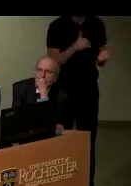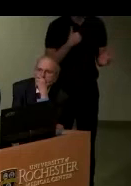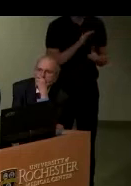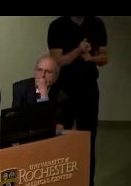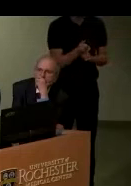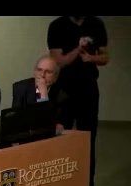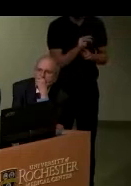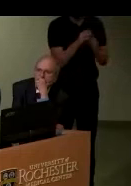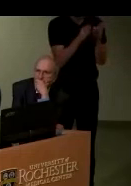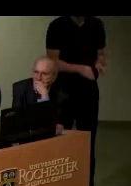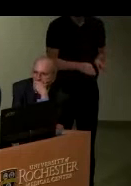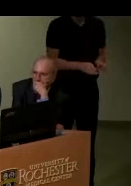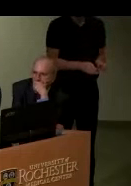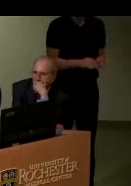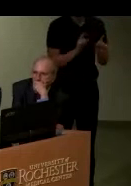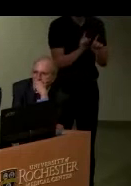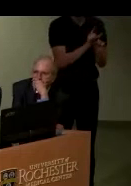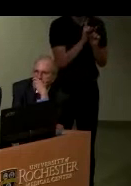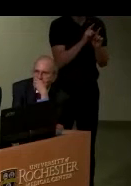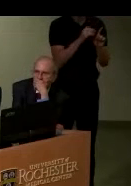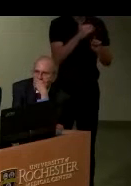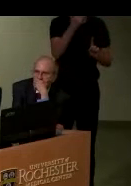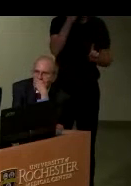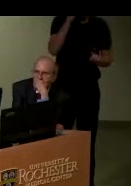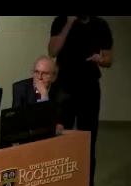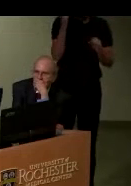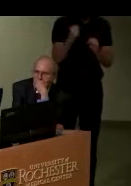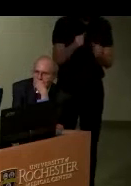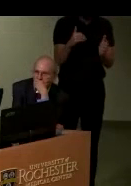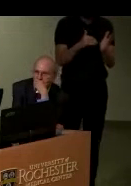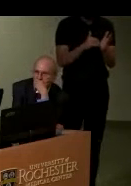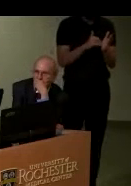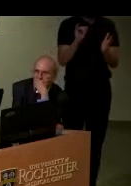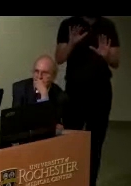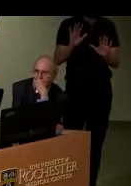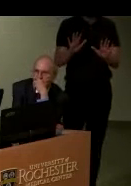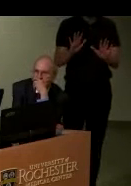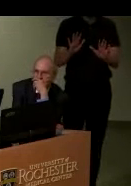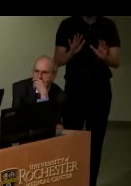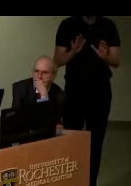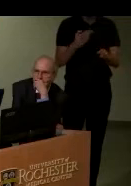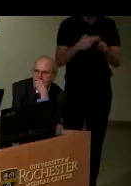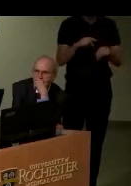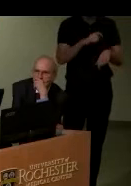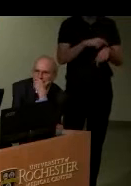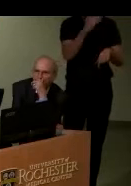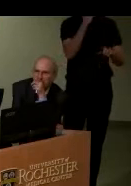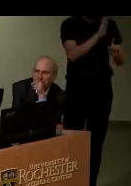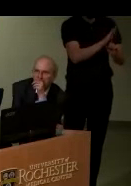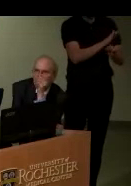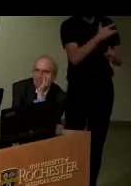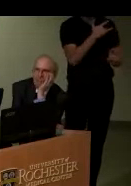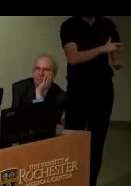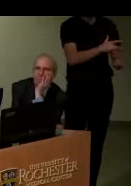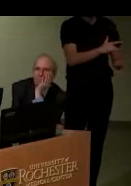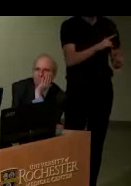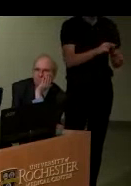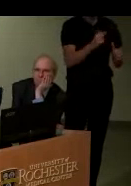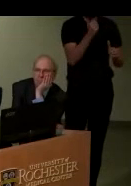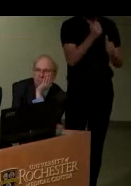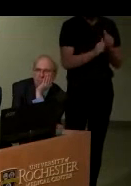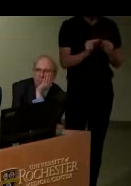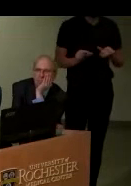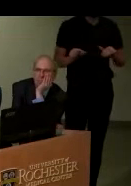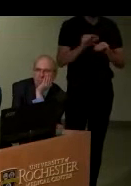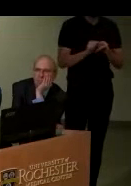own person doing that. So they knew the strengths and weaknesses of that person within a very short time. And always the slight